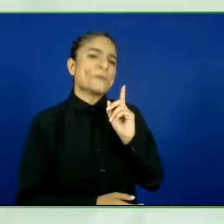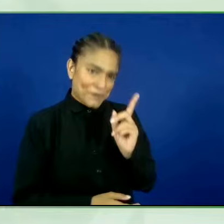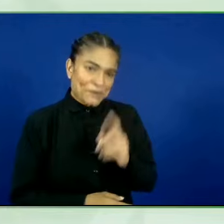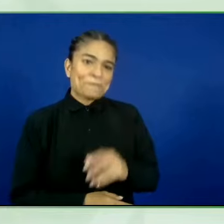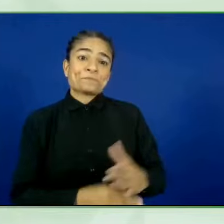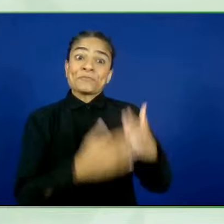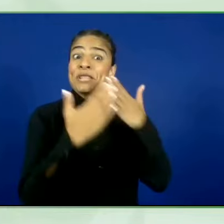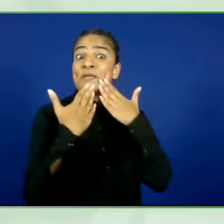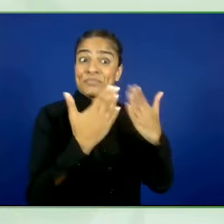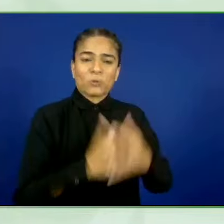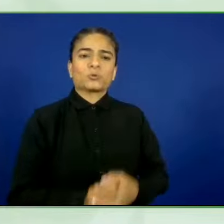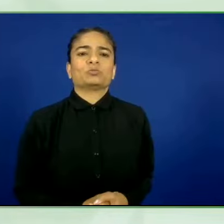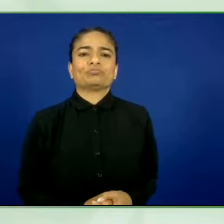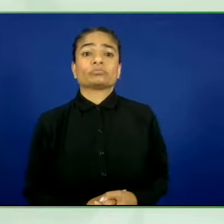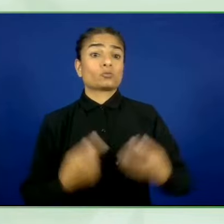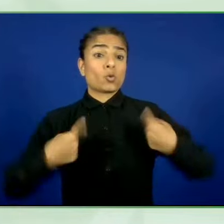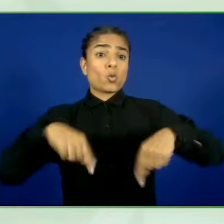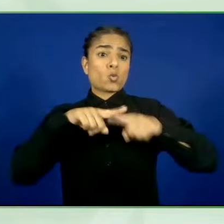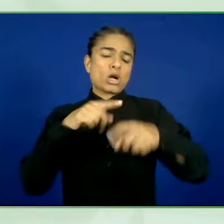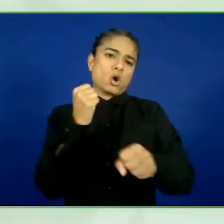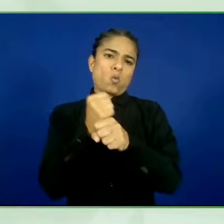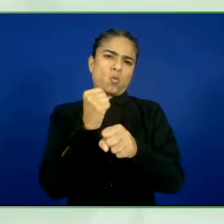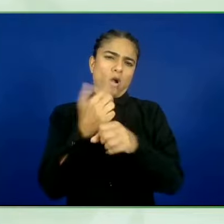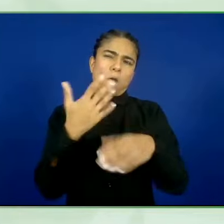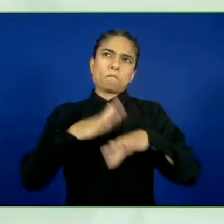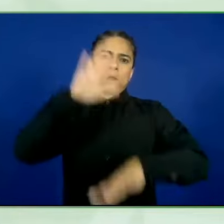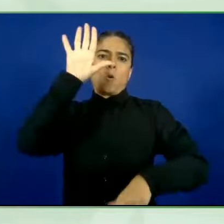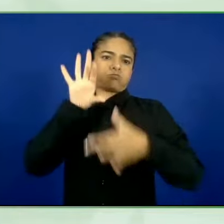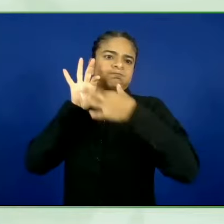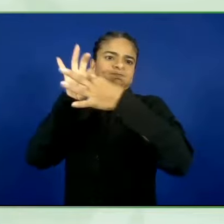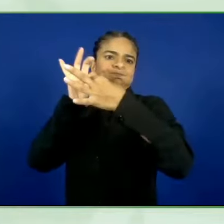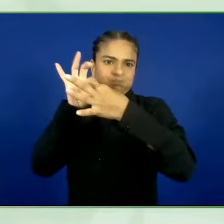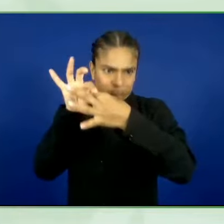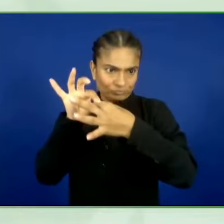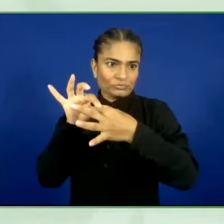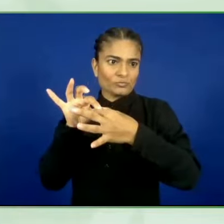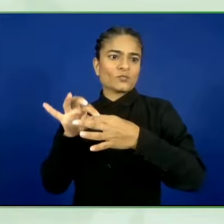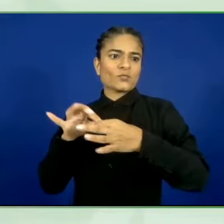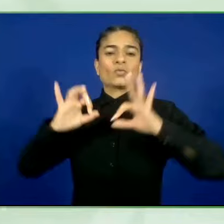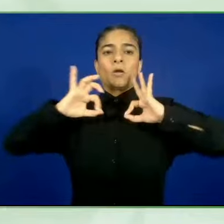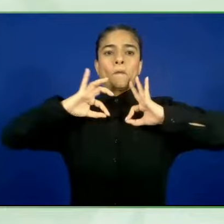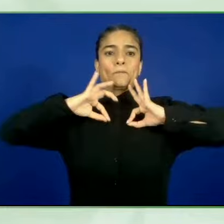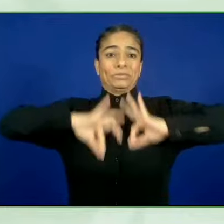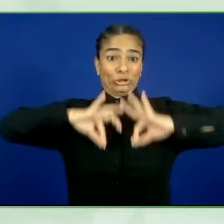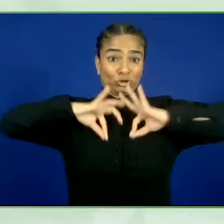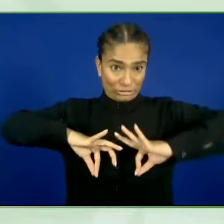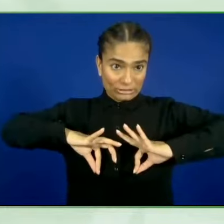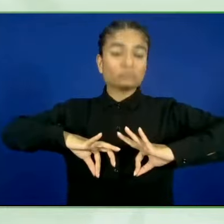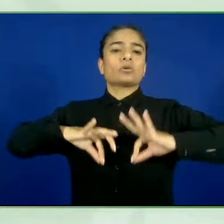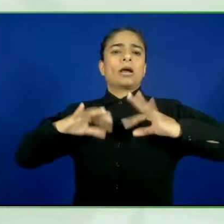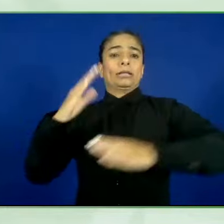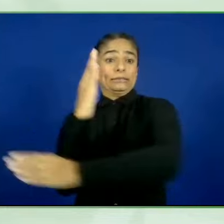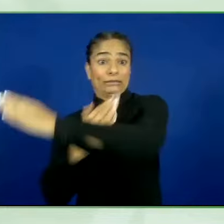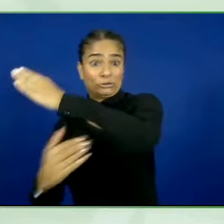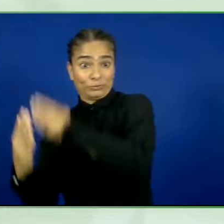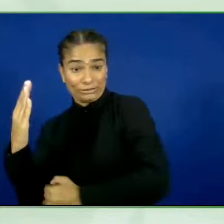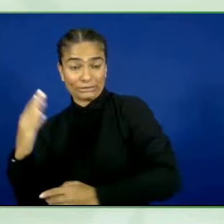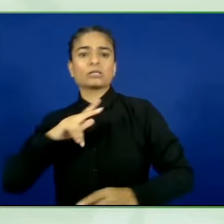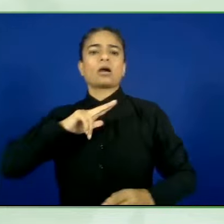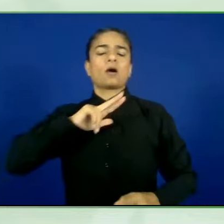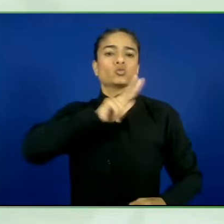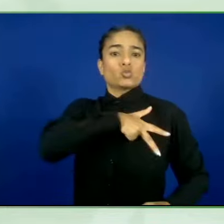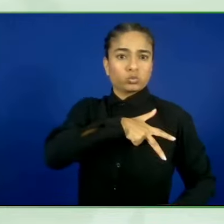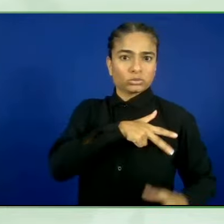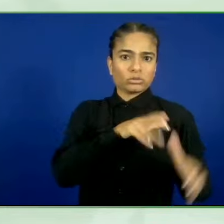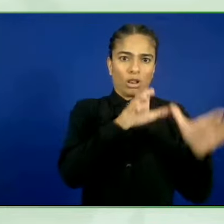of Gender, Disability and Social Welfare, which is under the Malawi government. And we're also working with